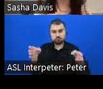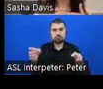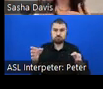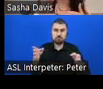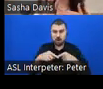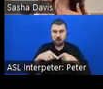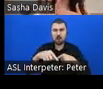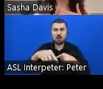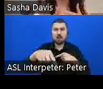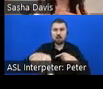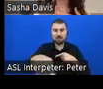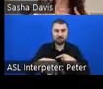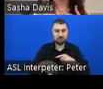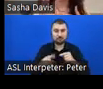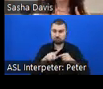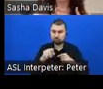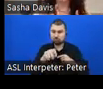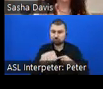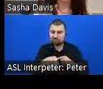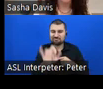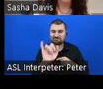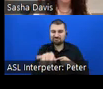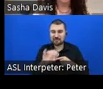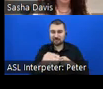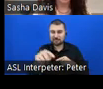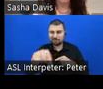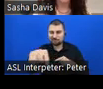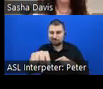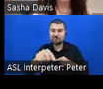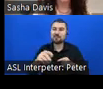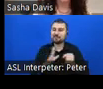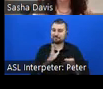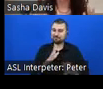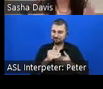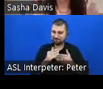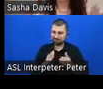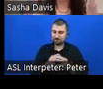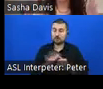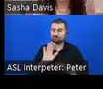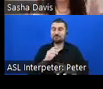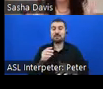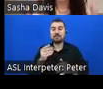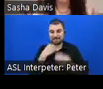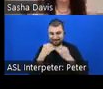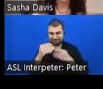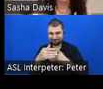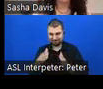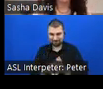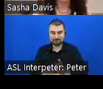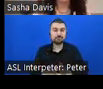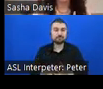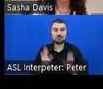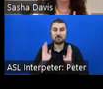long, and you're looking at the very end, which is the dining room. And along this hallway, as I'm calling